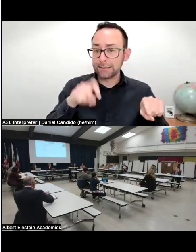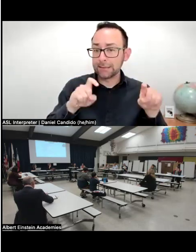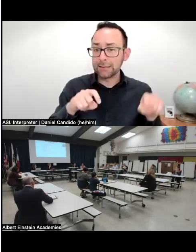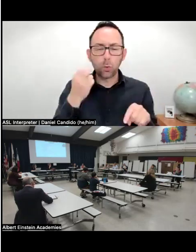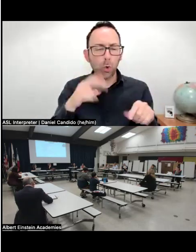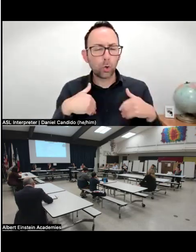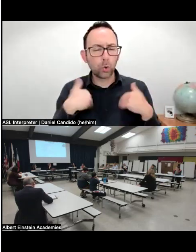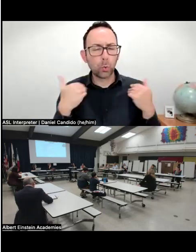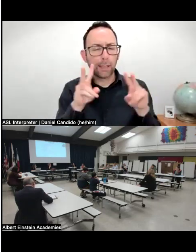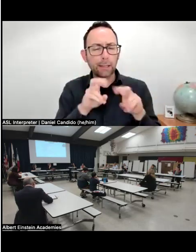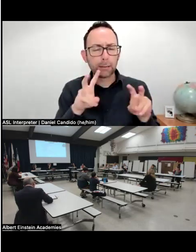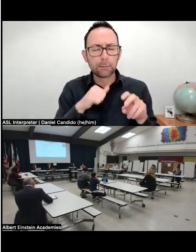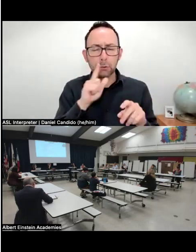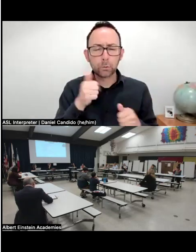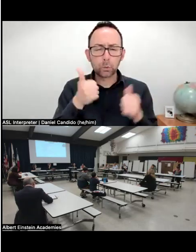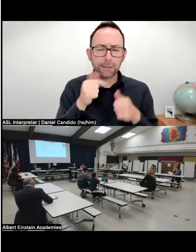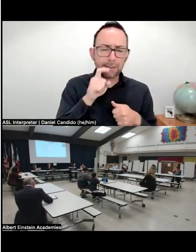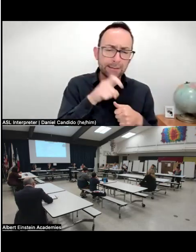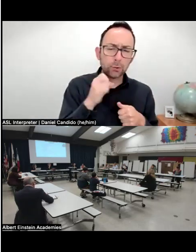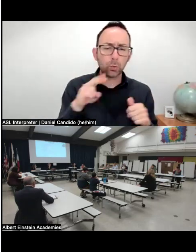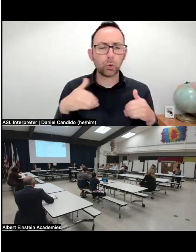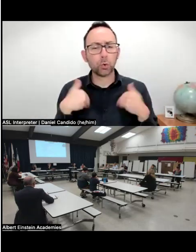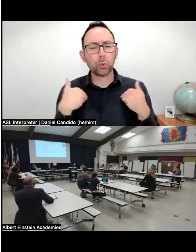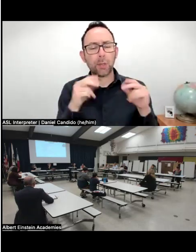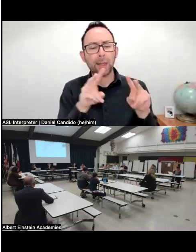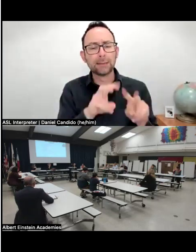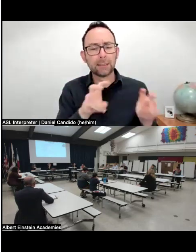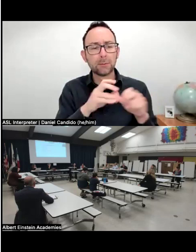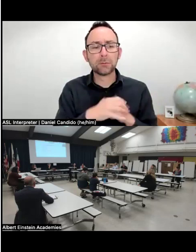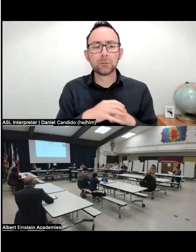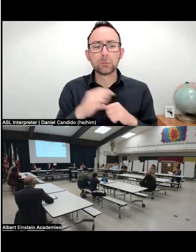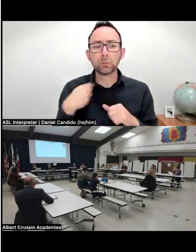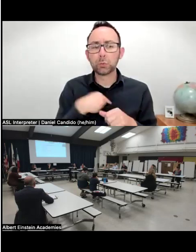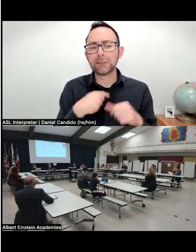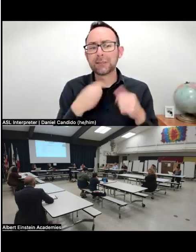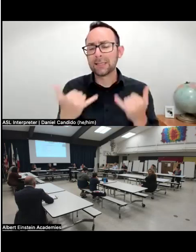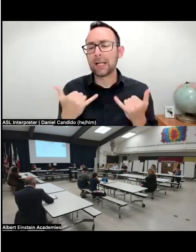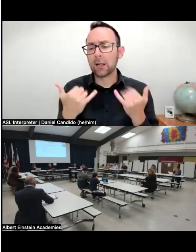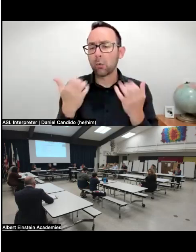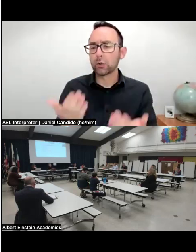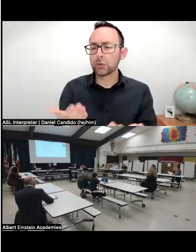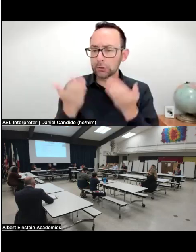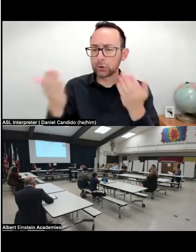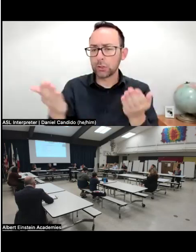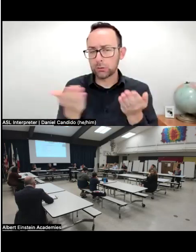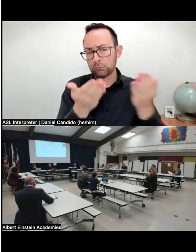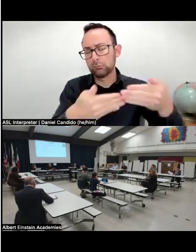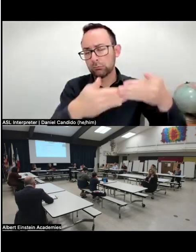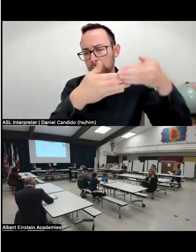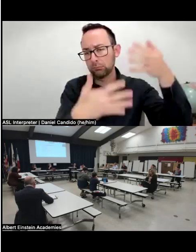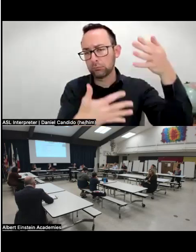subcommittee brought forth. And so we would like to suggest the following